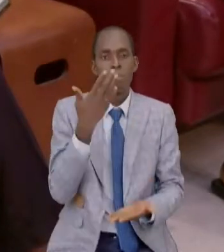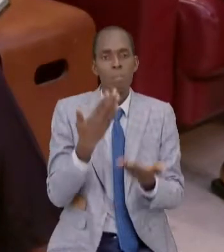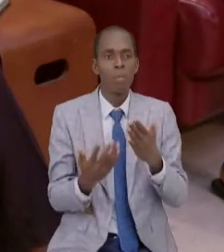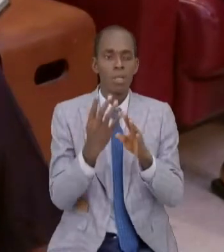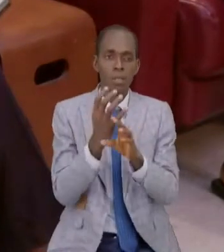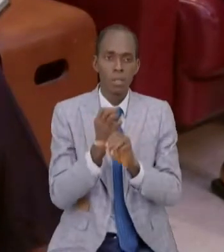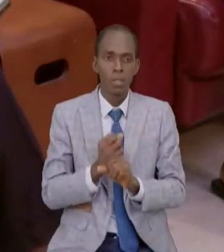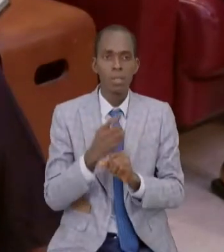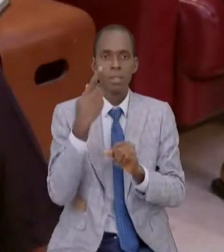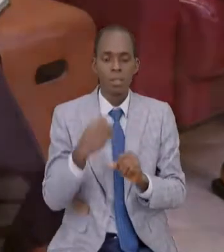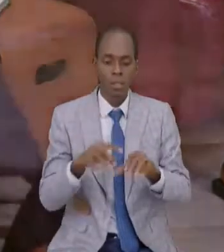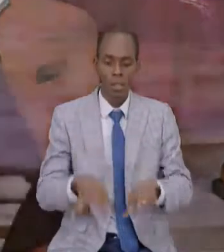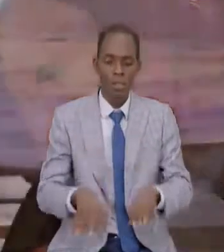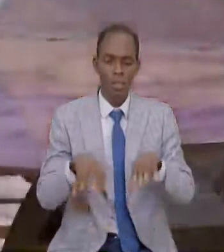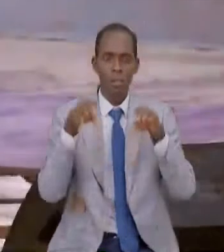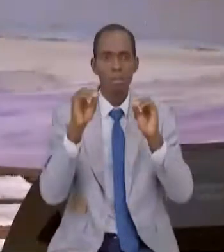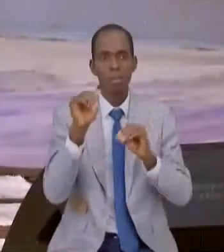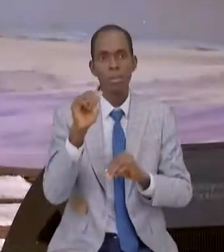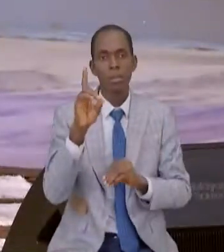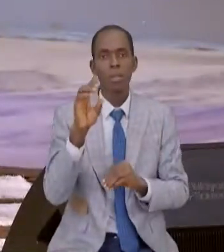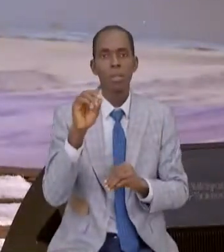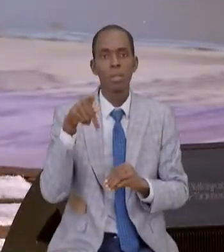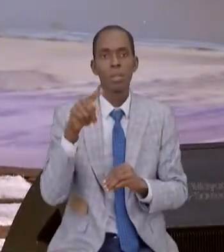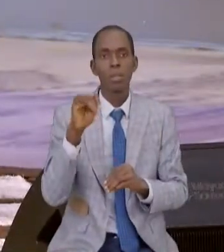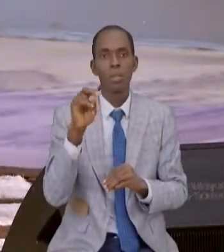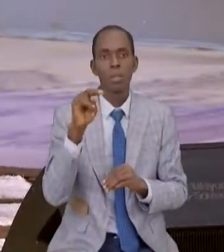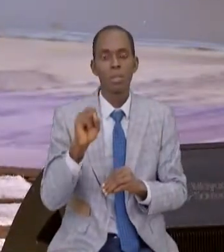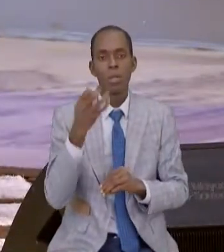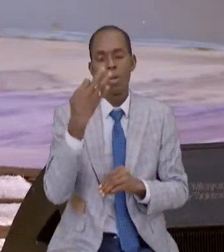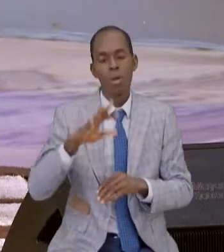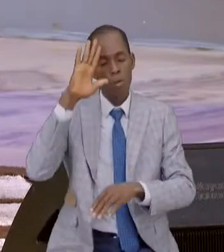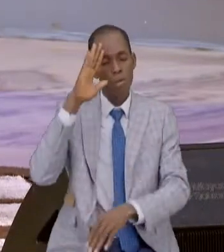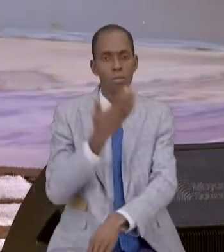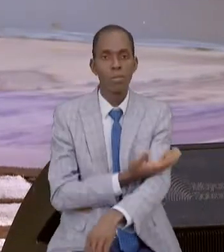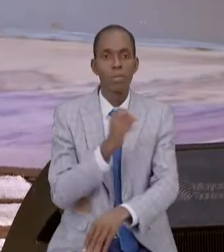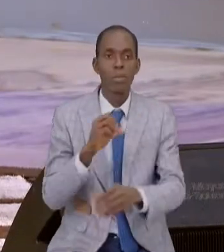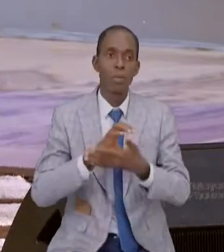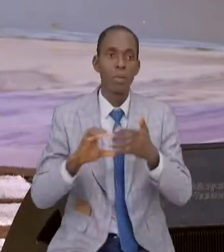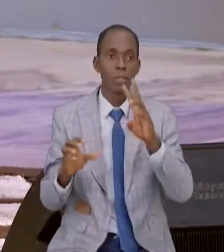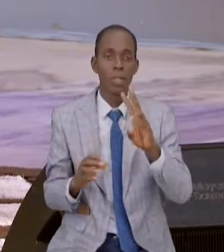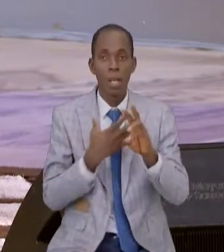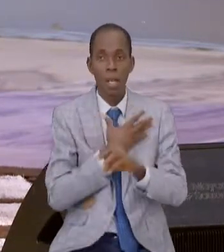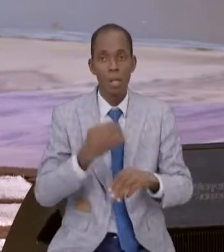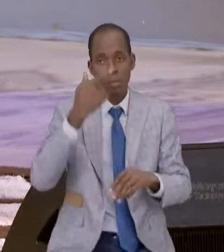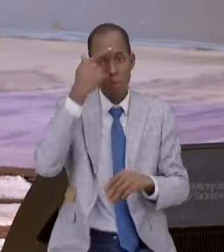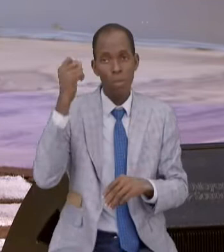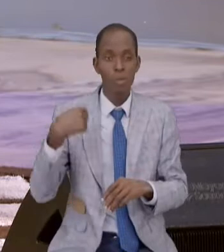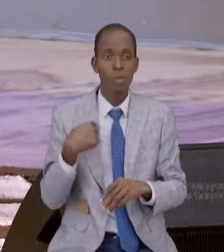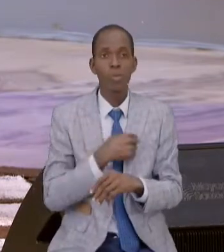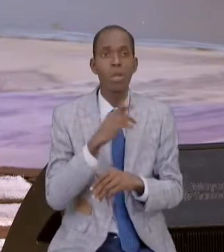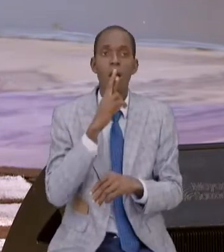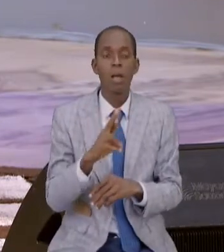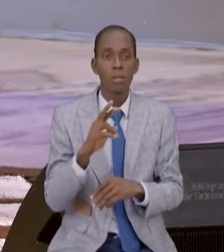receive the adoption of sons. In verse 6, and because we are sons,